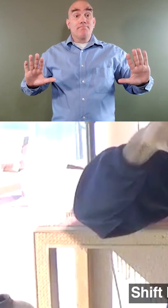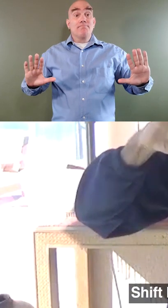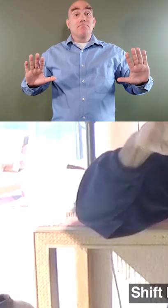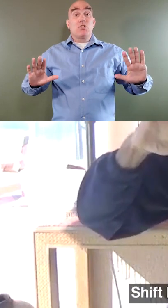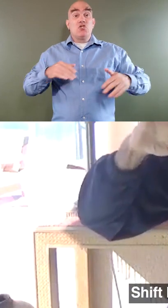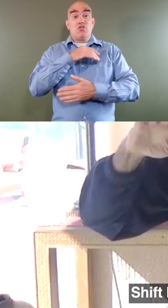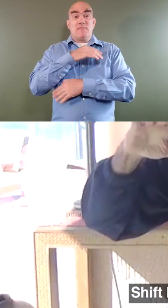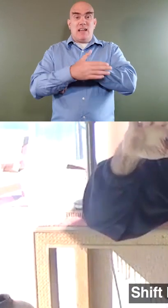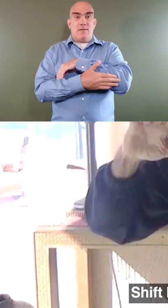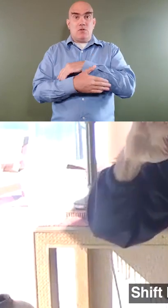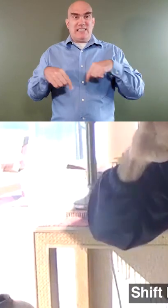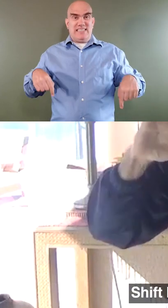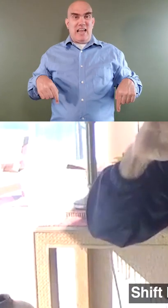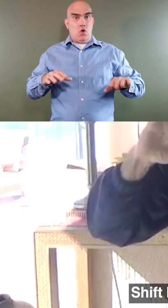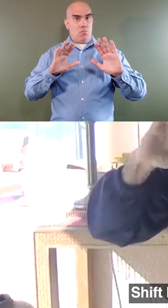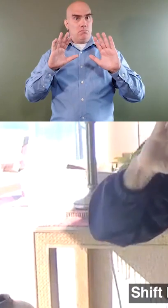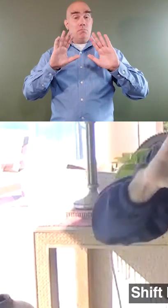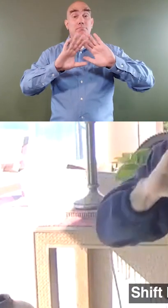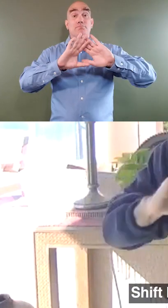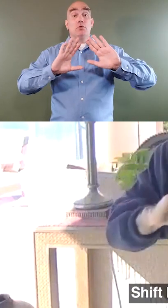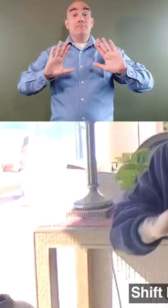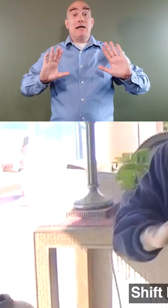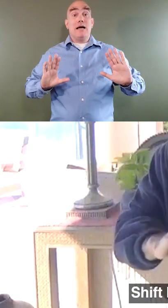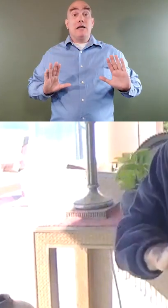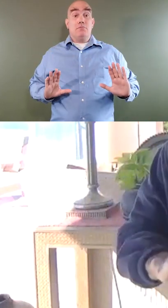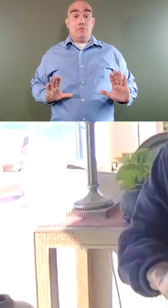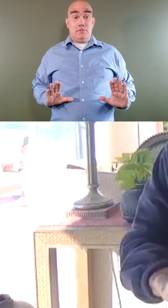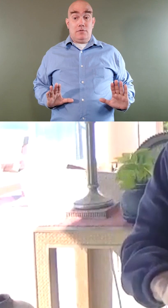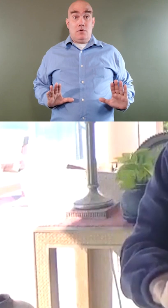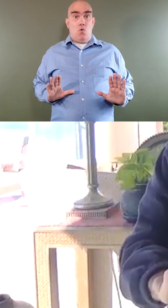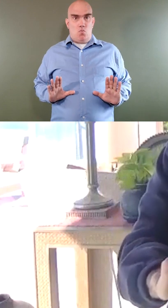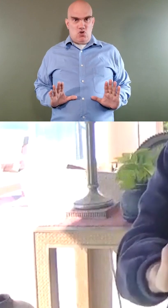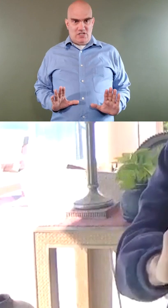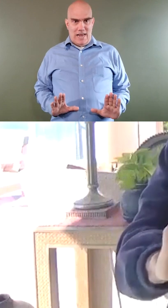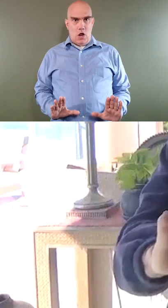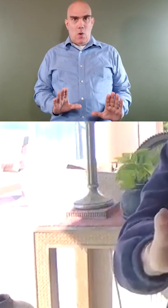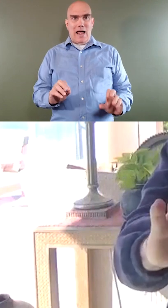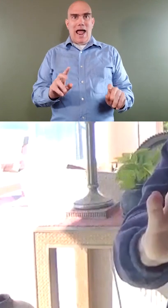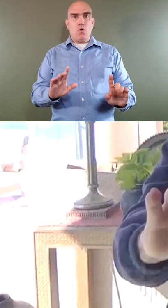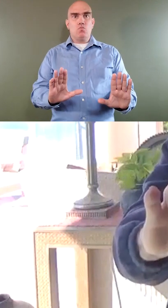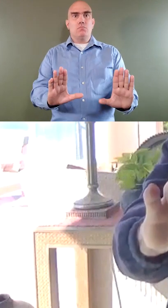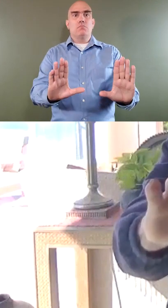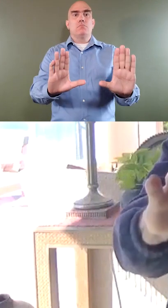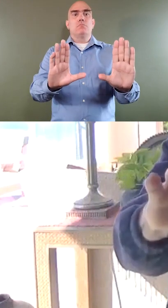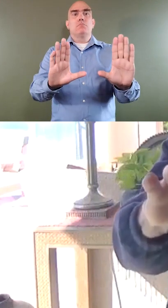Shift back, elbows down, calling block. Push down and out, push.